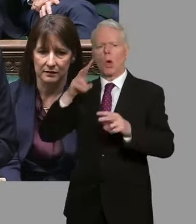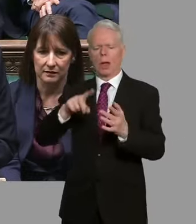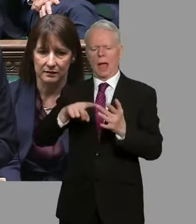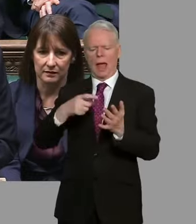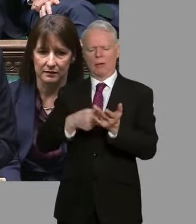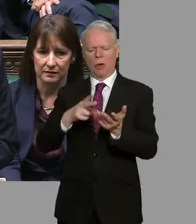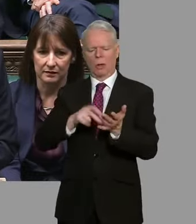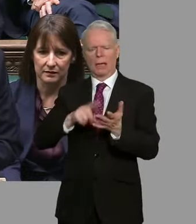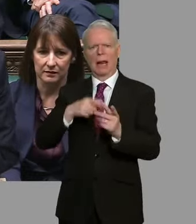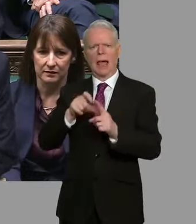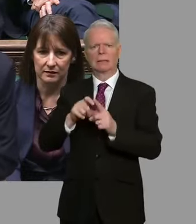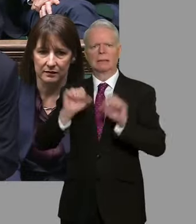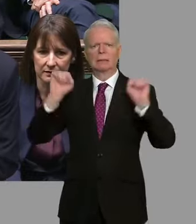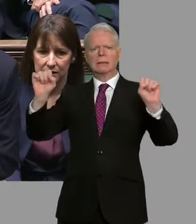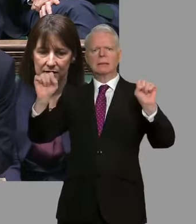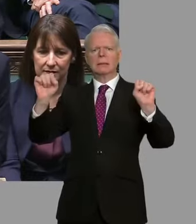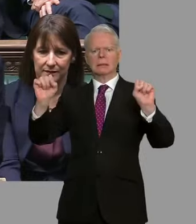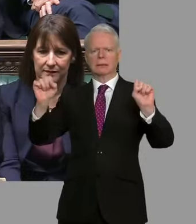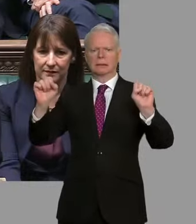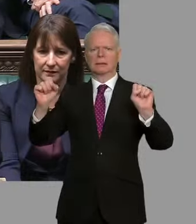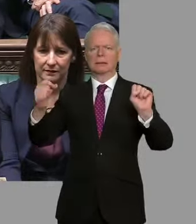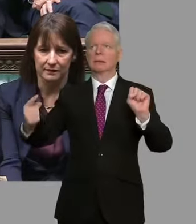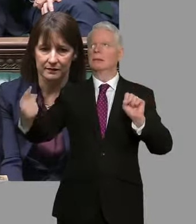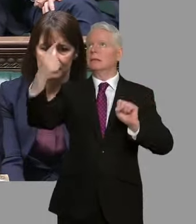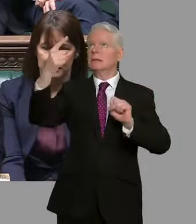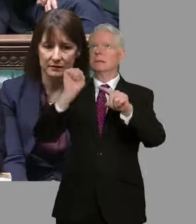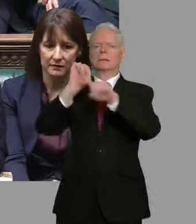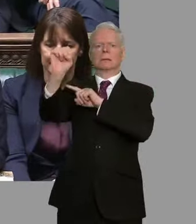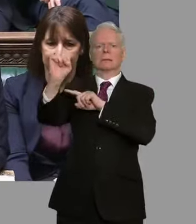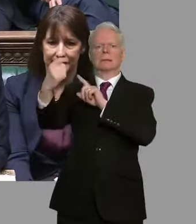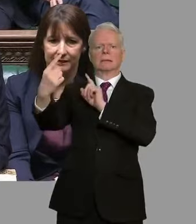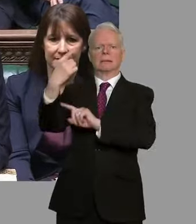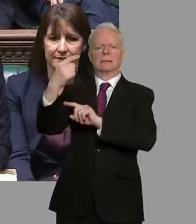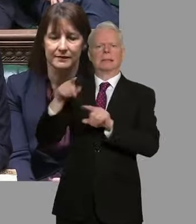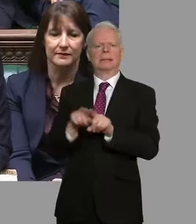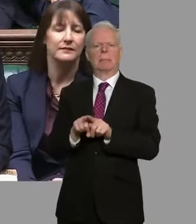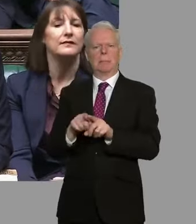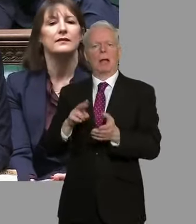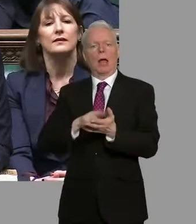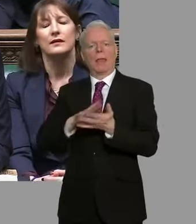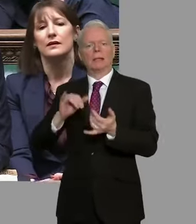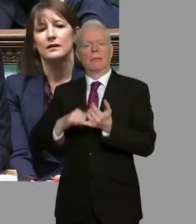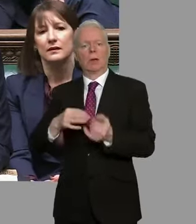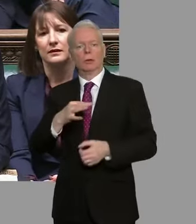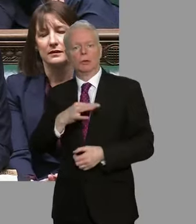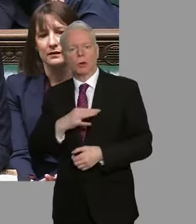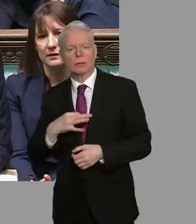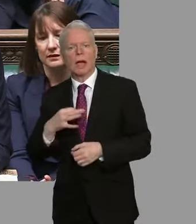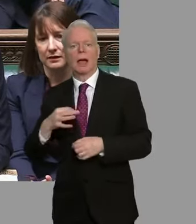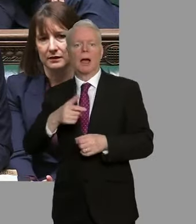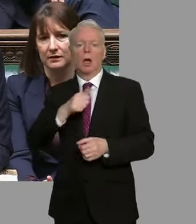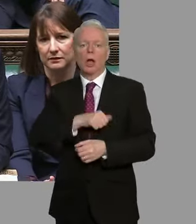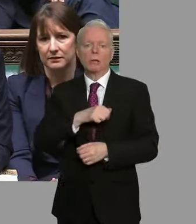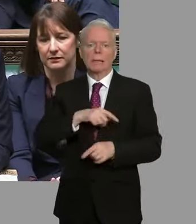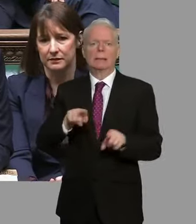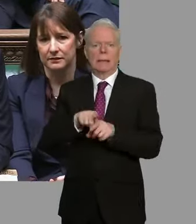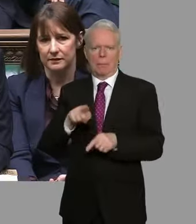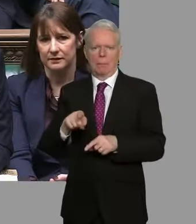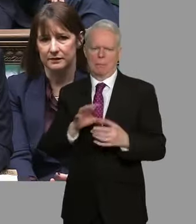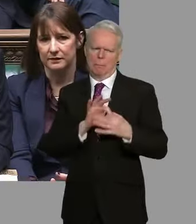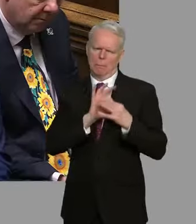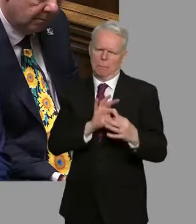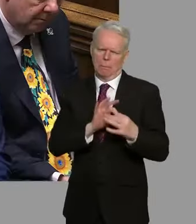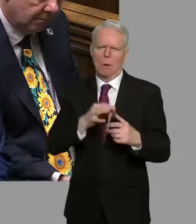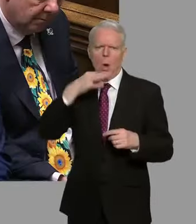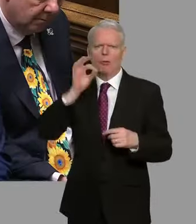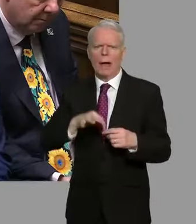and AMR. Through the World Health Organization, we're also strengthening Ukraine's health system to provide